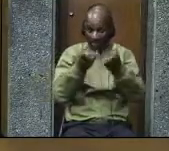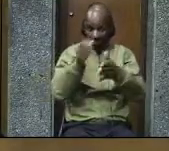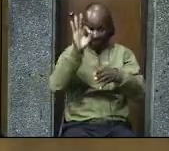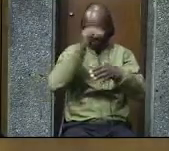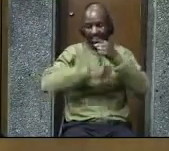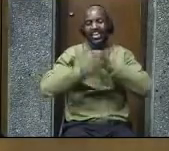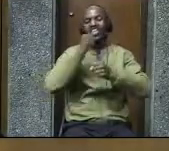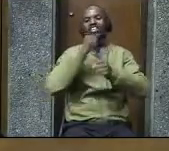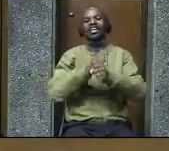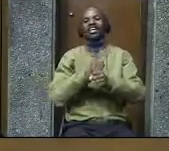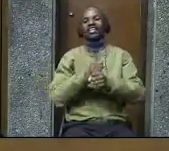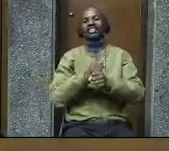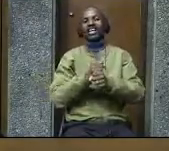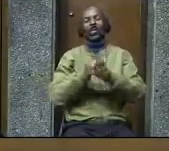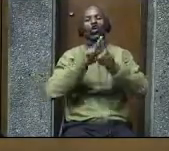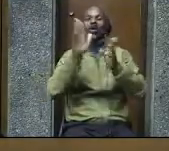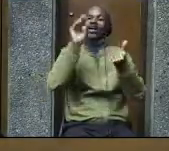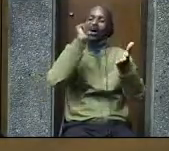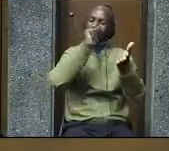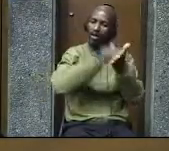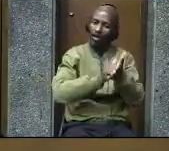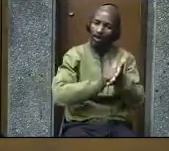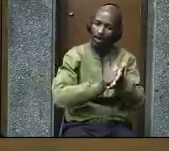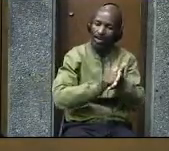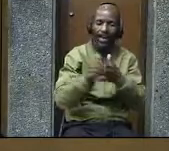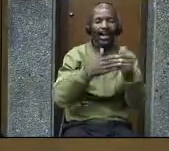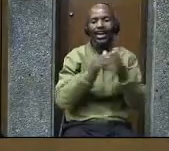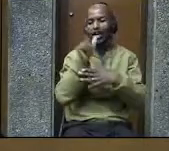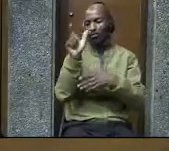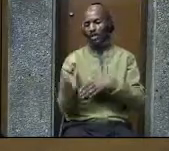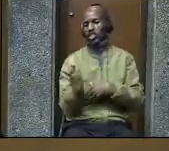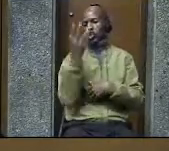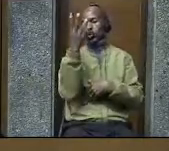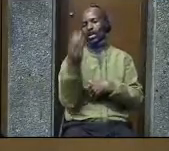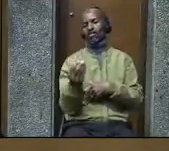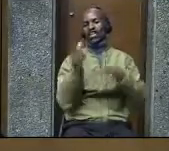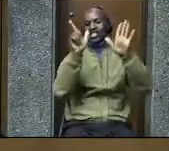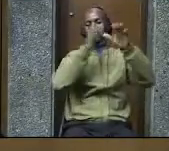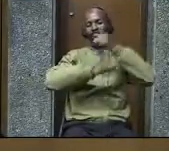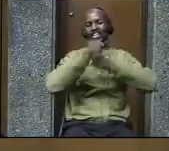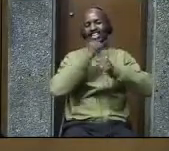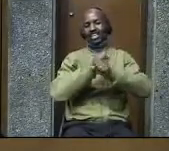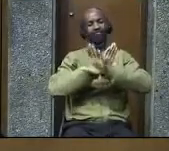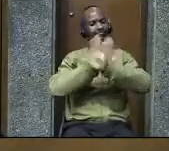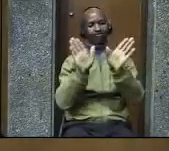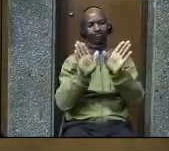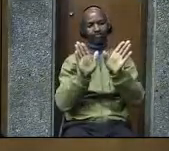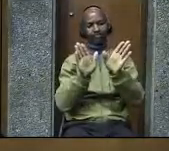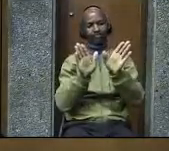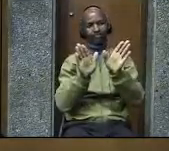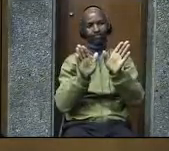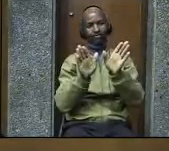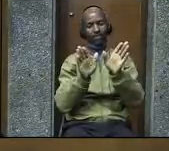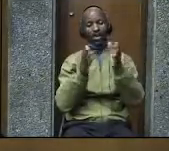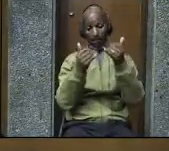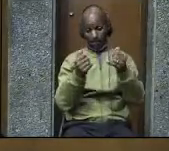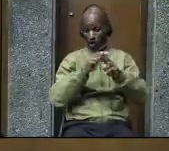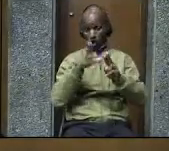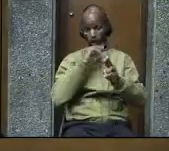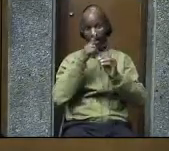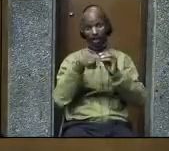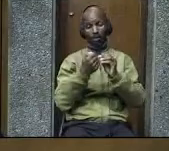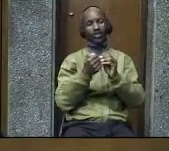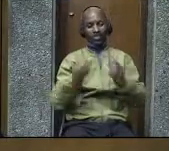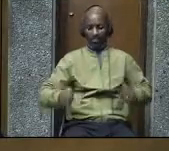lease. They don't allow anybody to have a 7 year lease. I'm not speaking